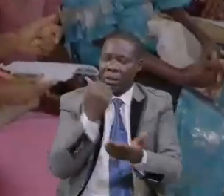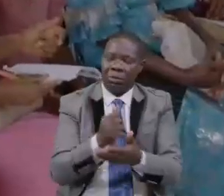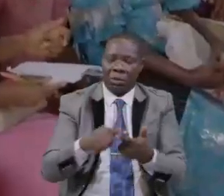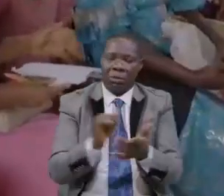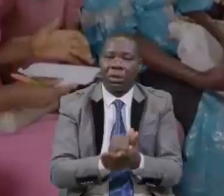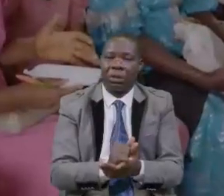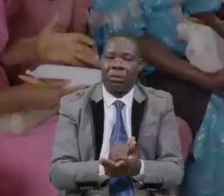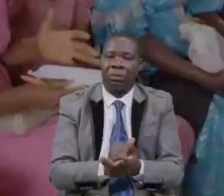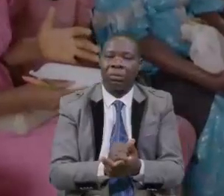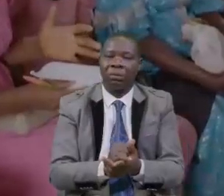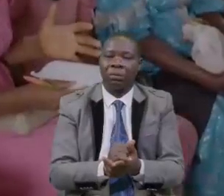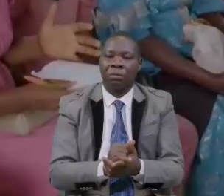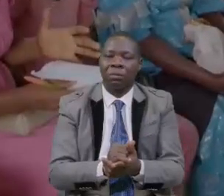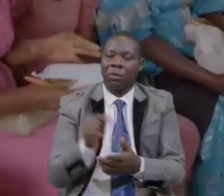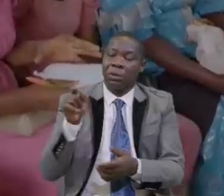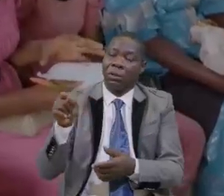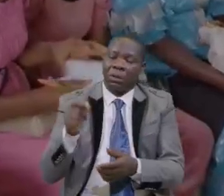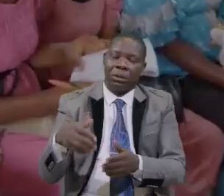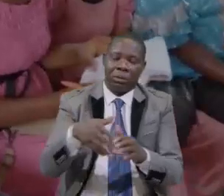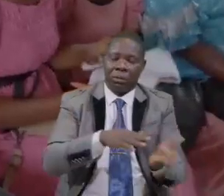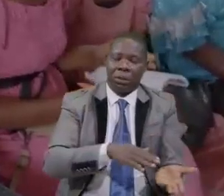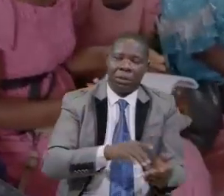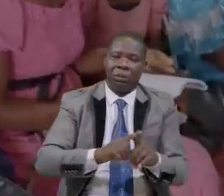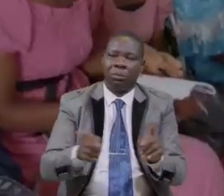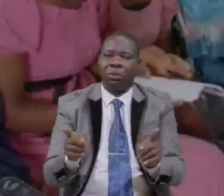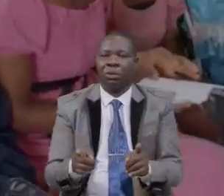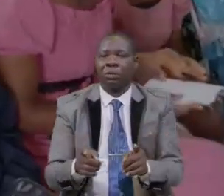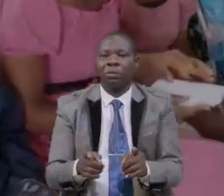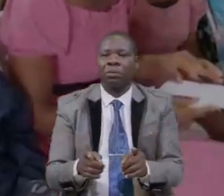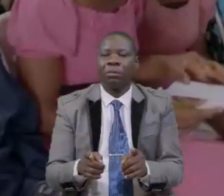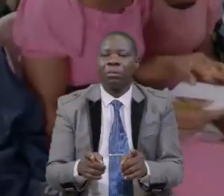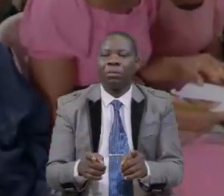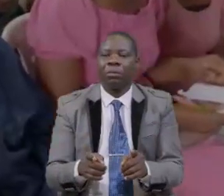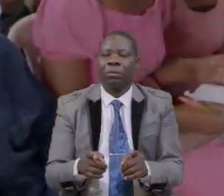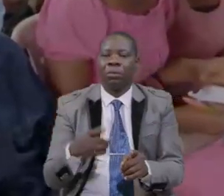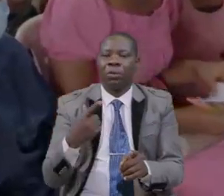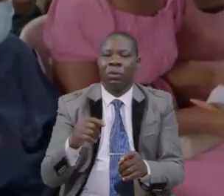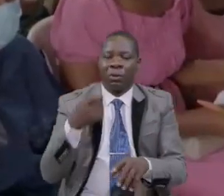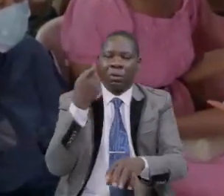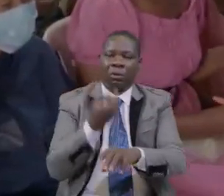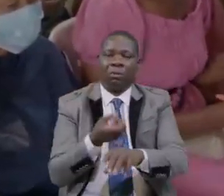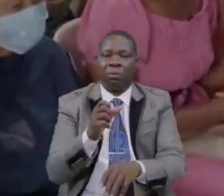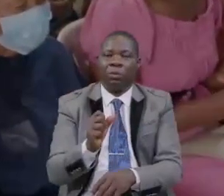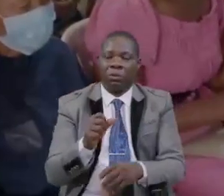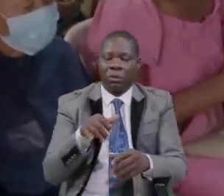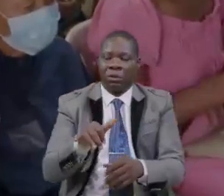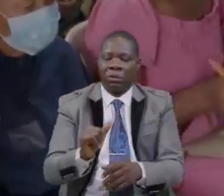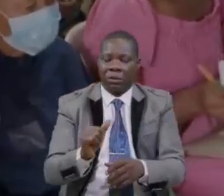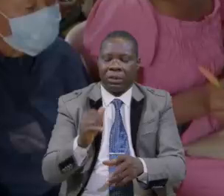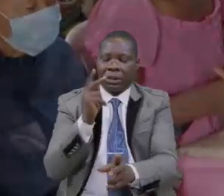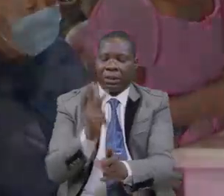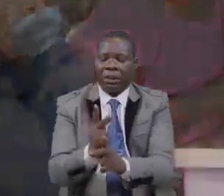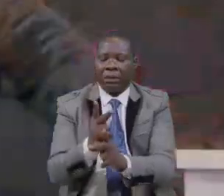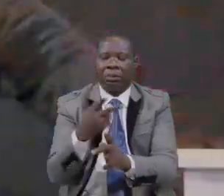He died, but the bones still retained the power. And